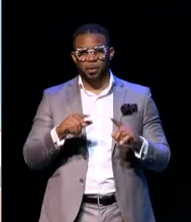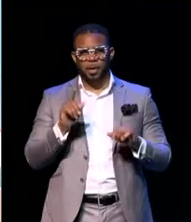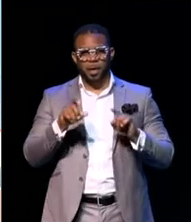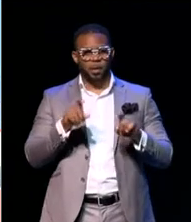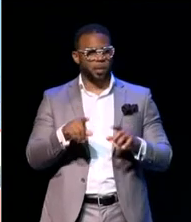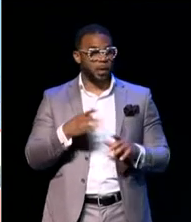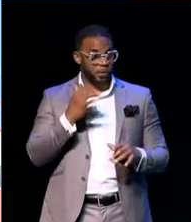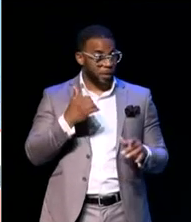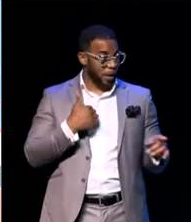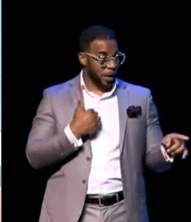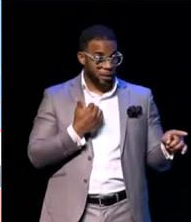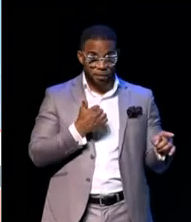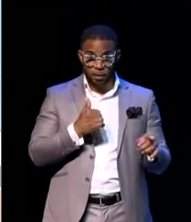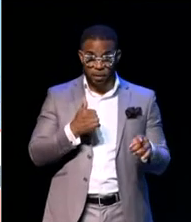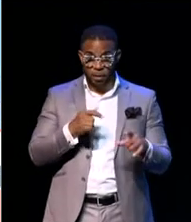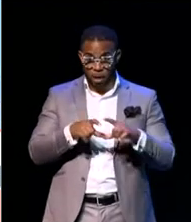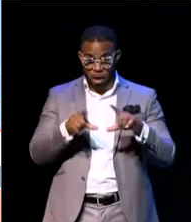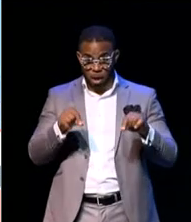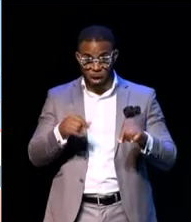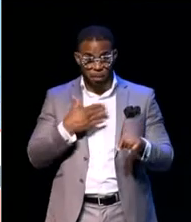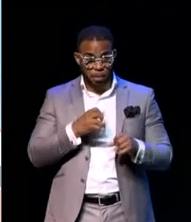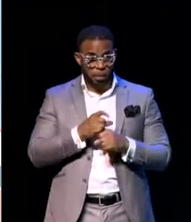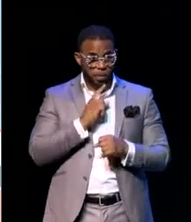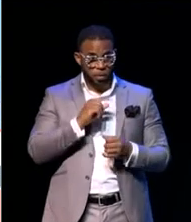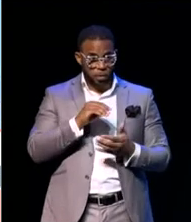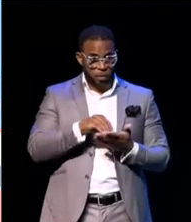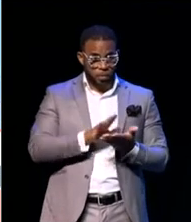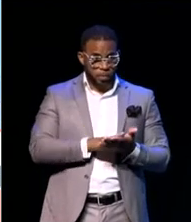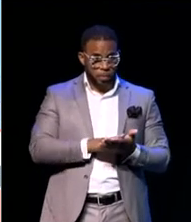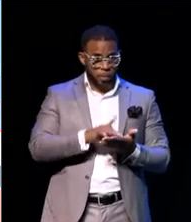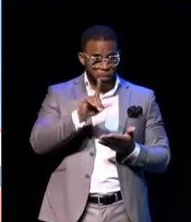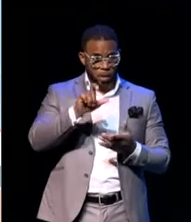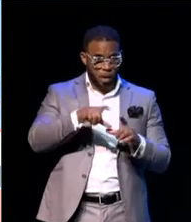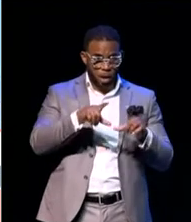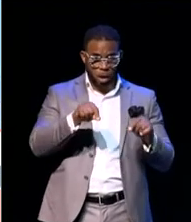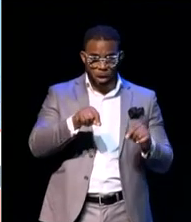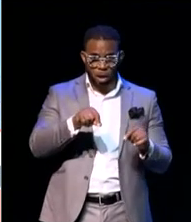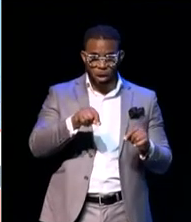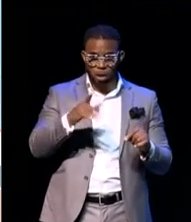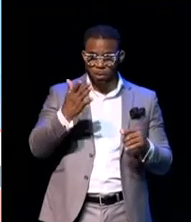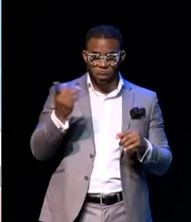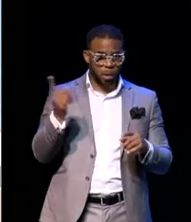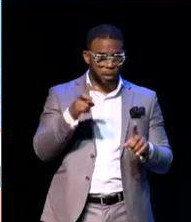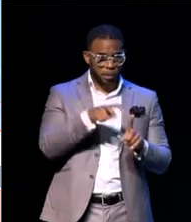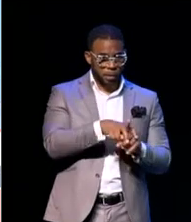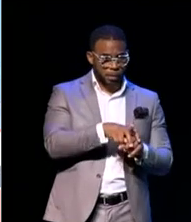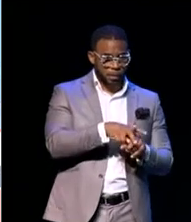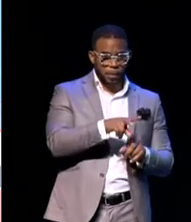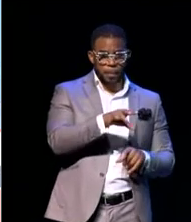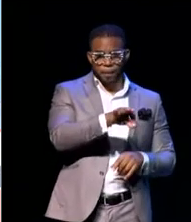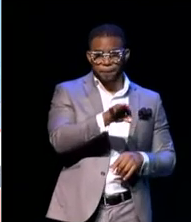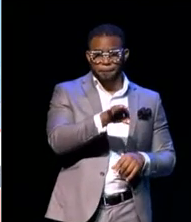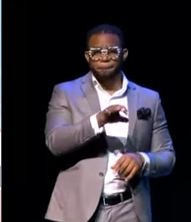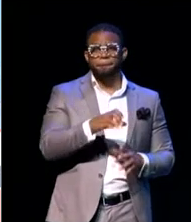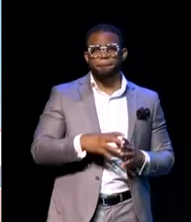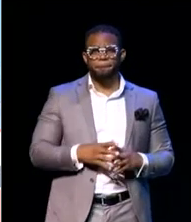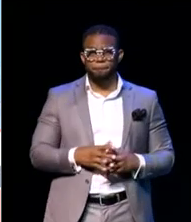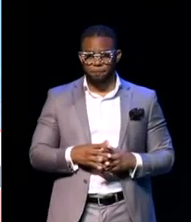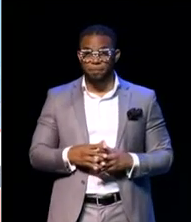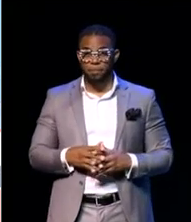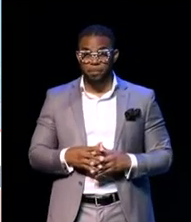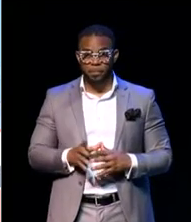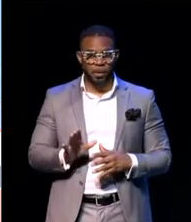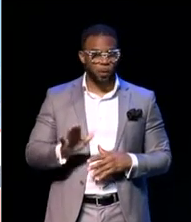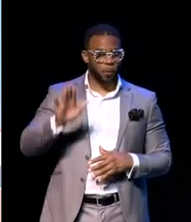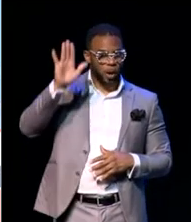ask a question. If you have an index card, please make sure you put the question on the card and someone will come and get that. And yeah,